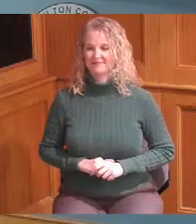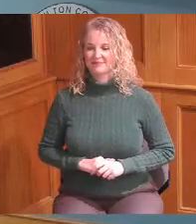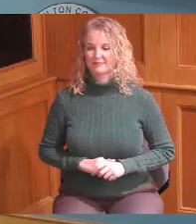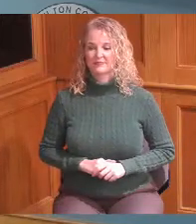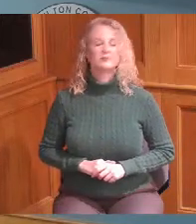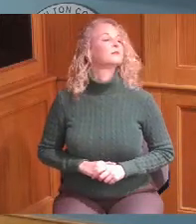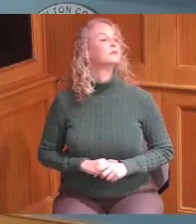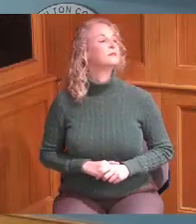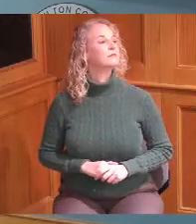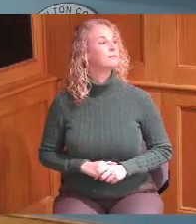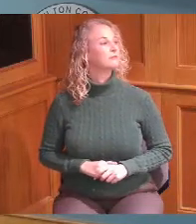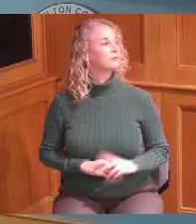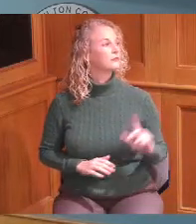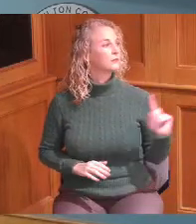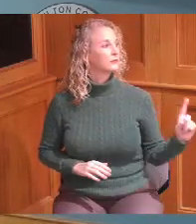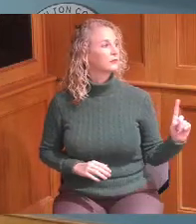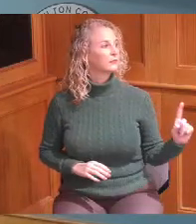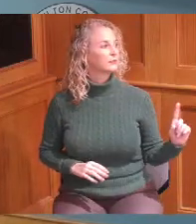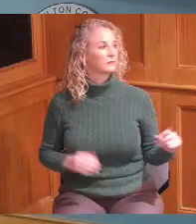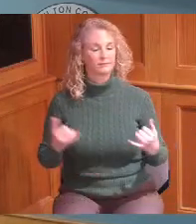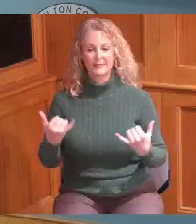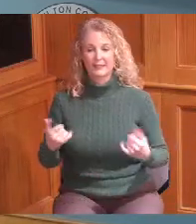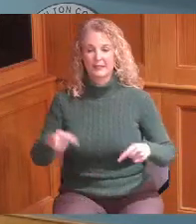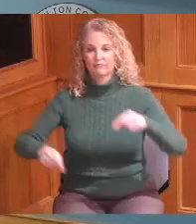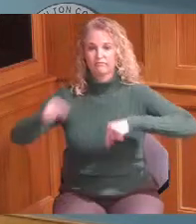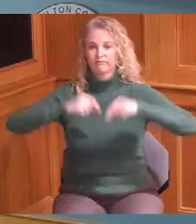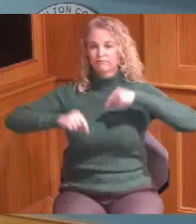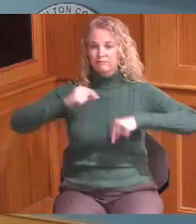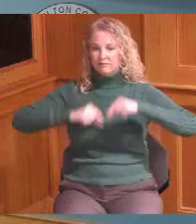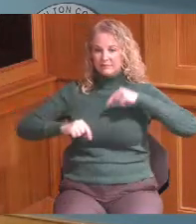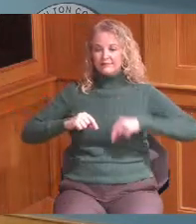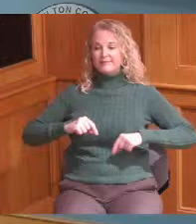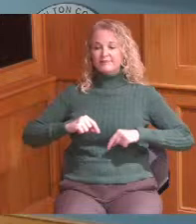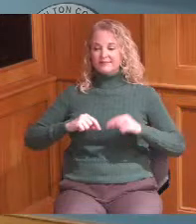Yes, Since we have Yeah, we're going to go back to yourself. Yeah, sure.